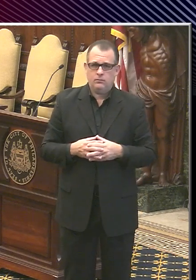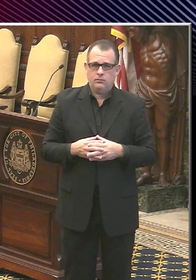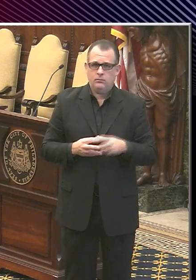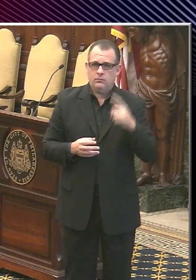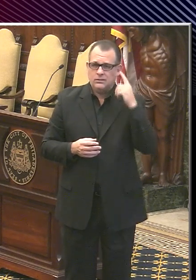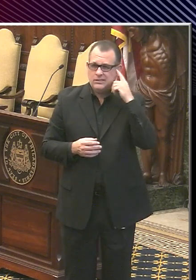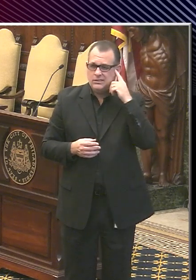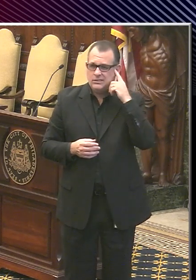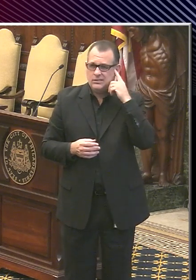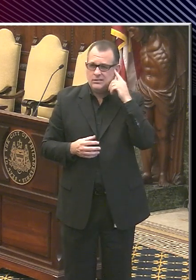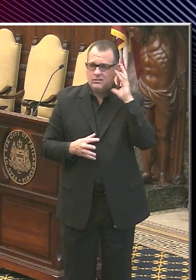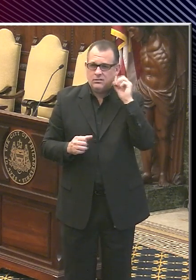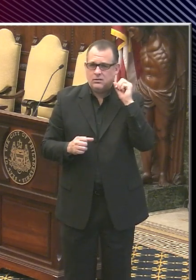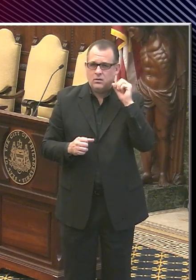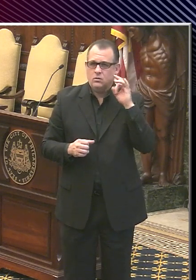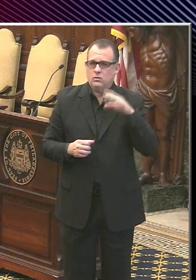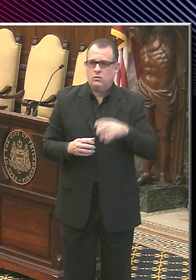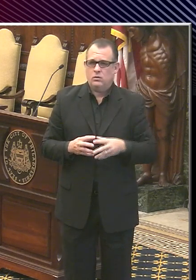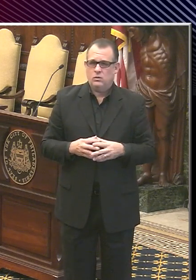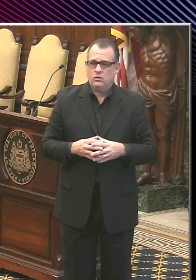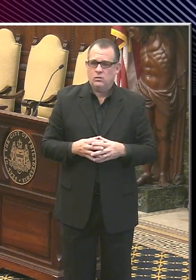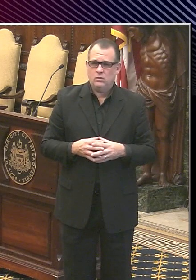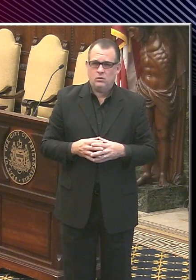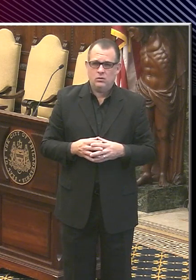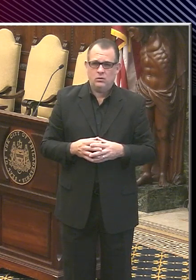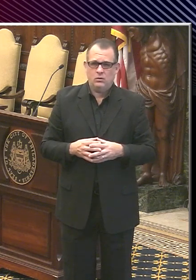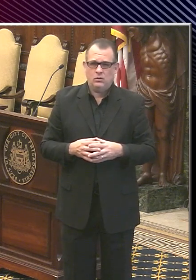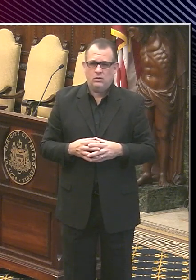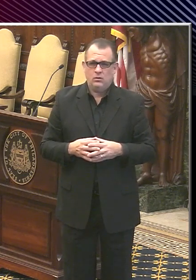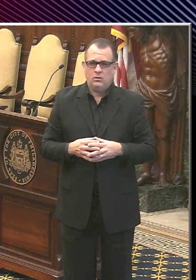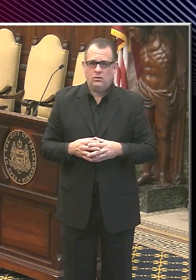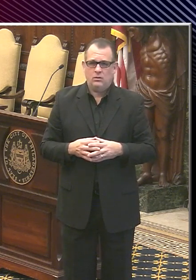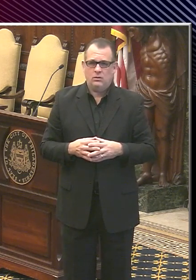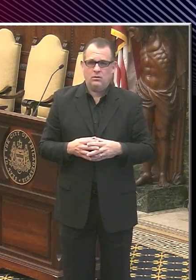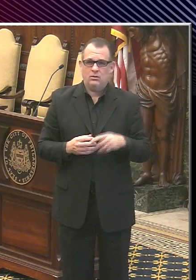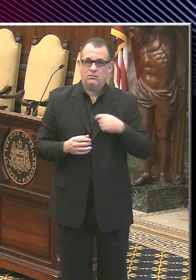That's me. That's me. That's me, always quick. For Dr.